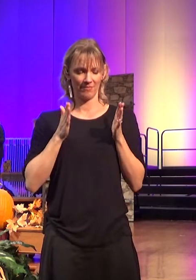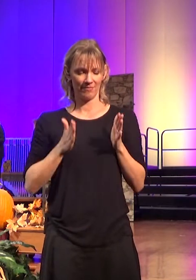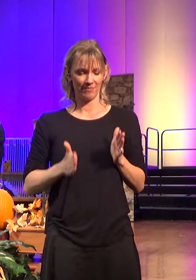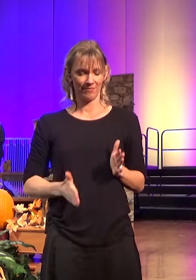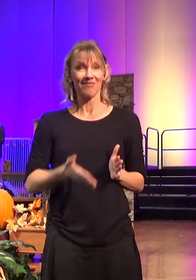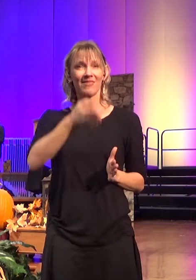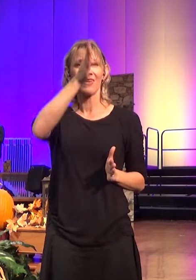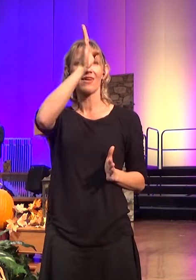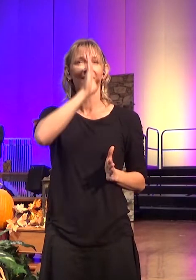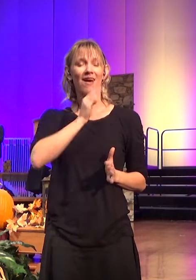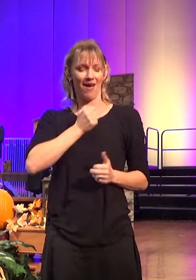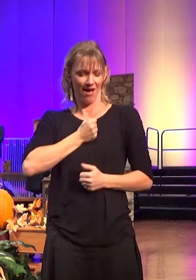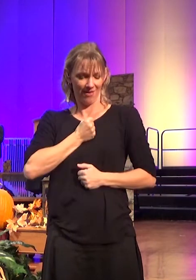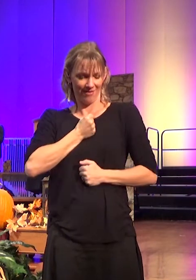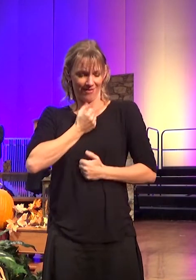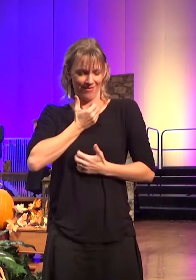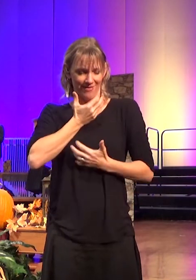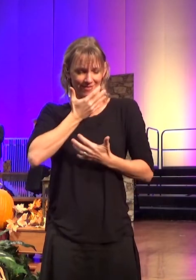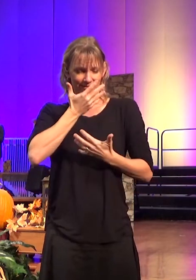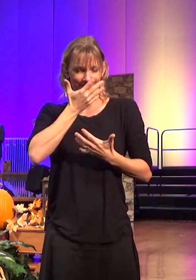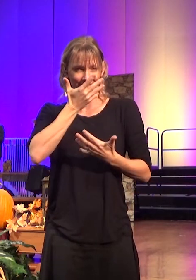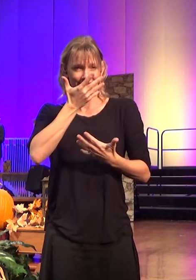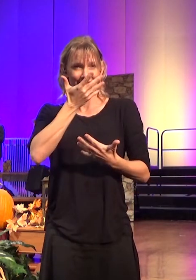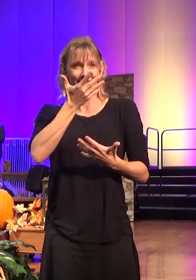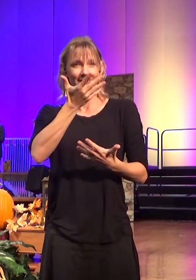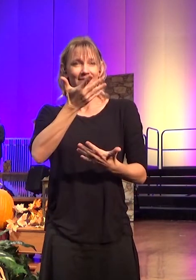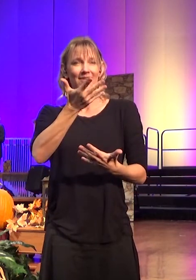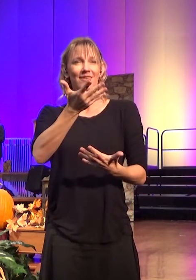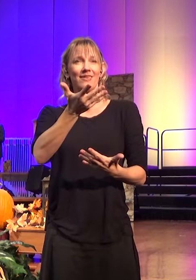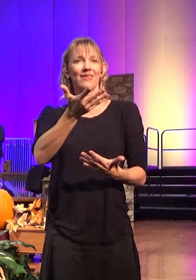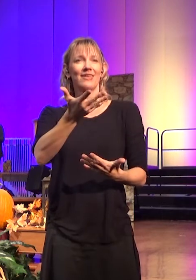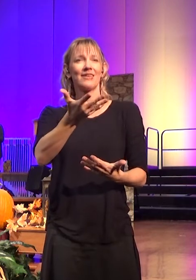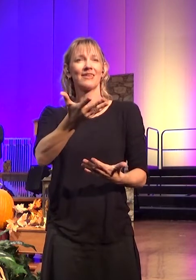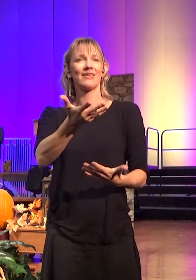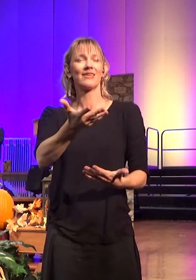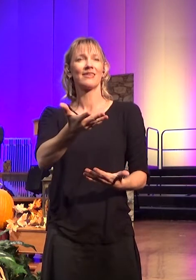on. I am a vessel of God.